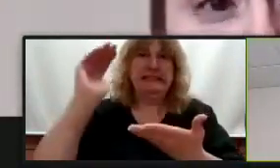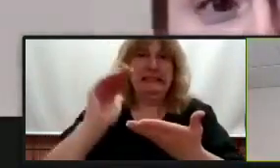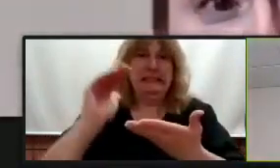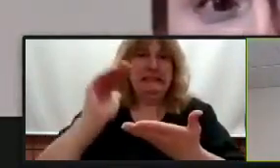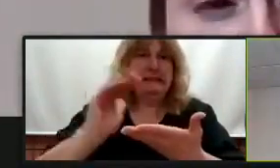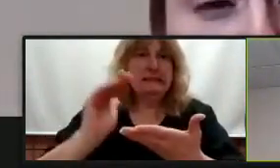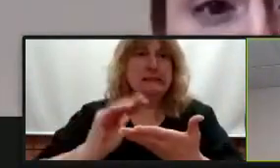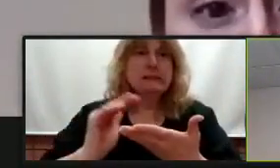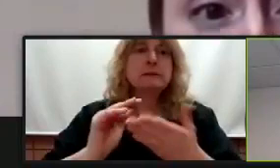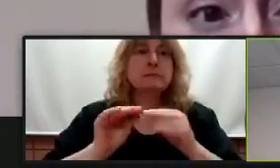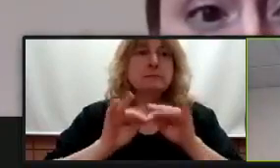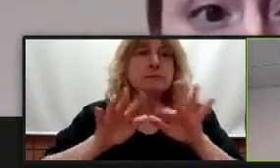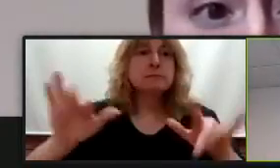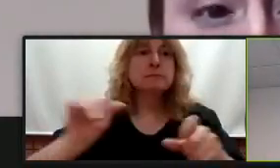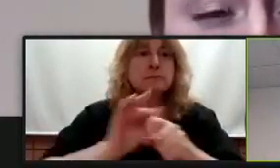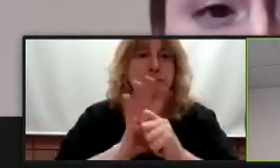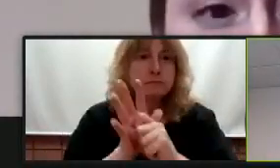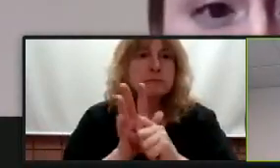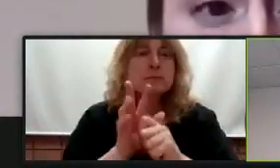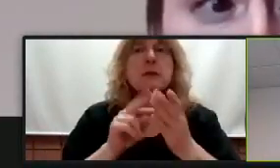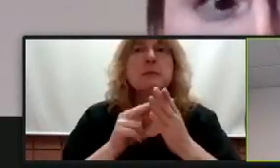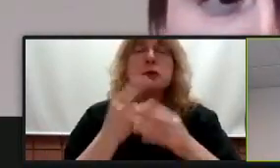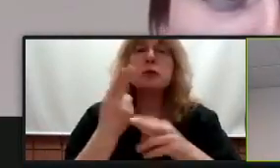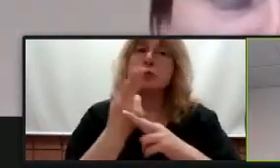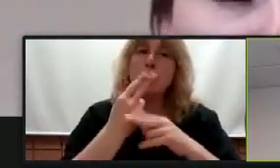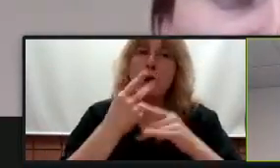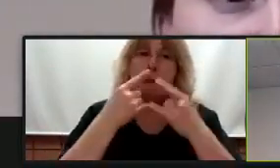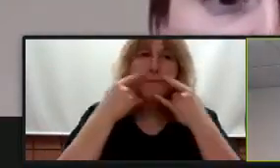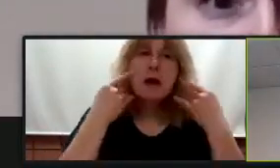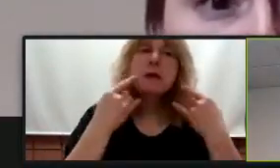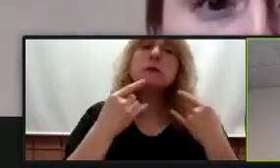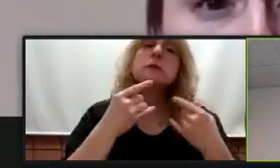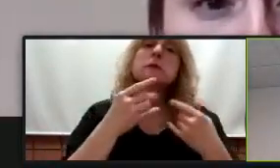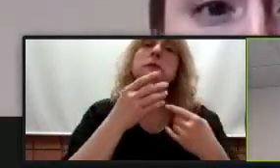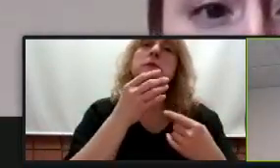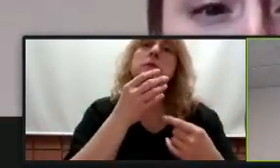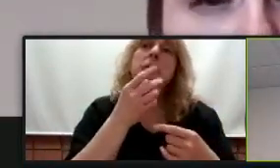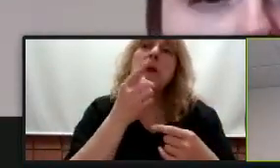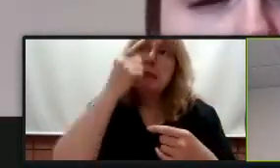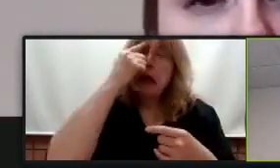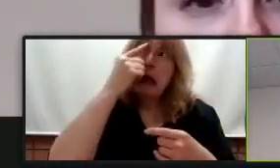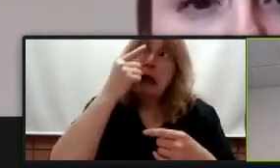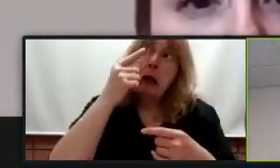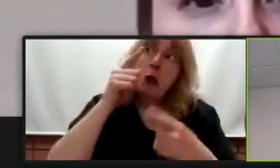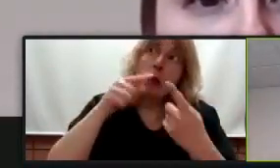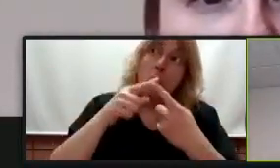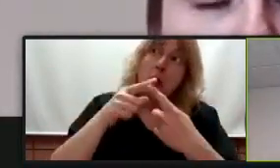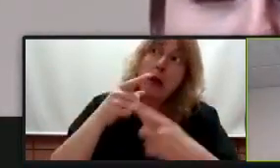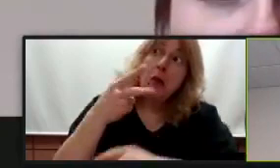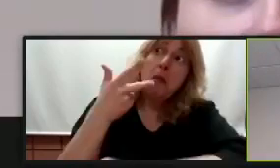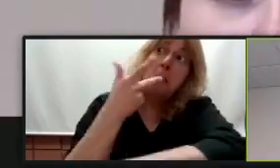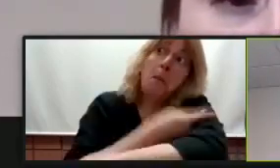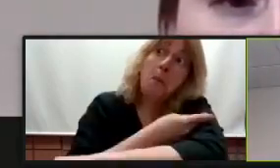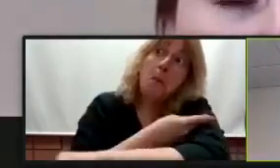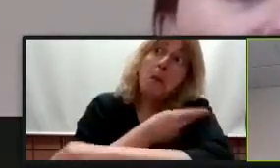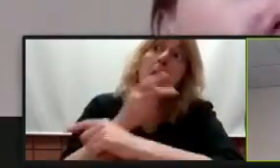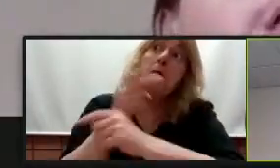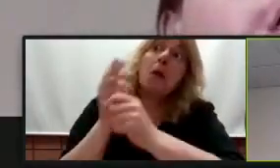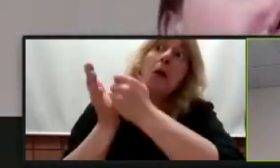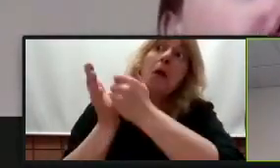definitely think that getting vaccinated when it's our turn is one of the greatest things that we can do to help the community and to help our mental